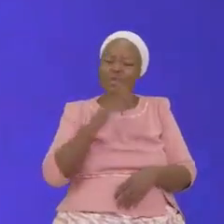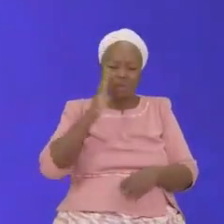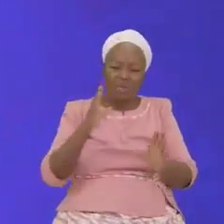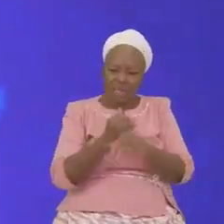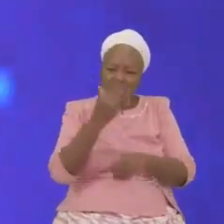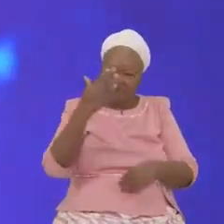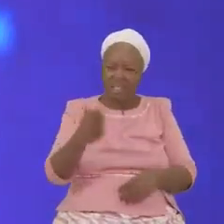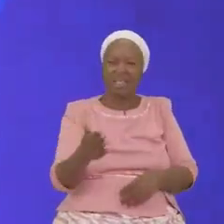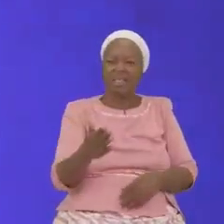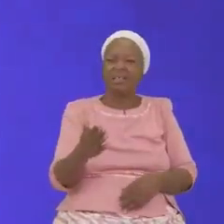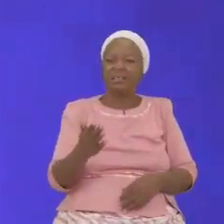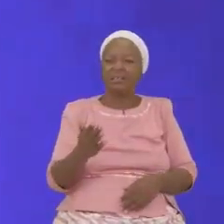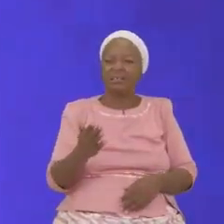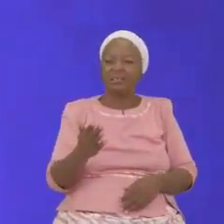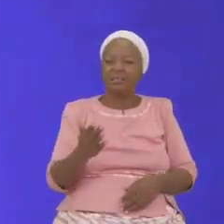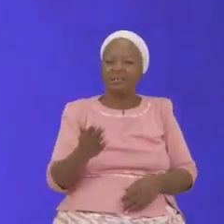there.